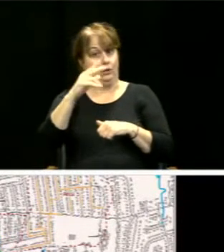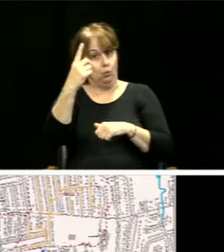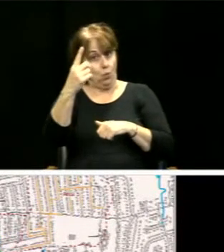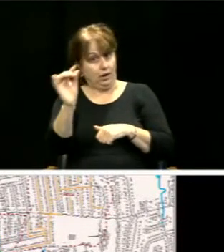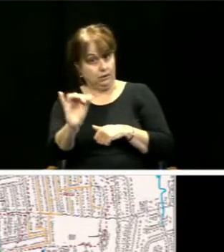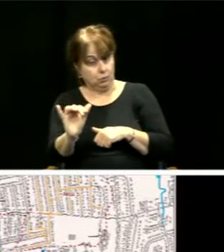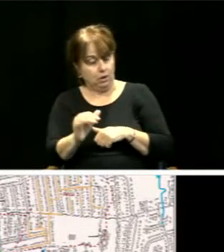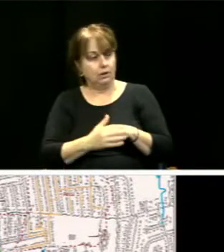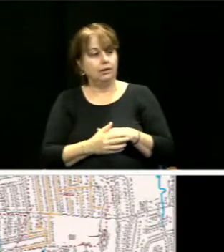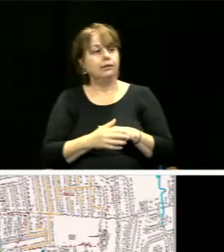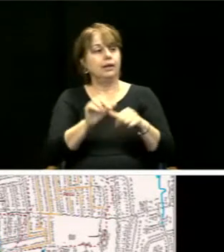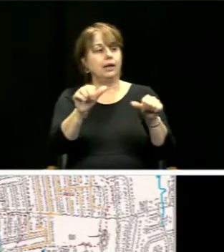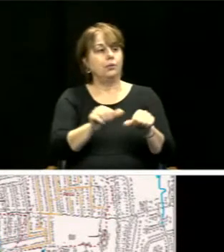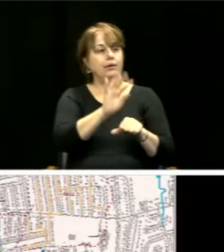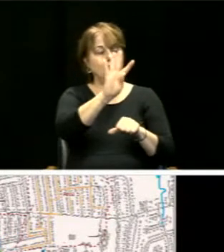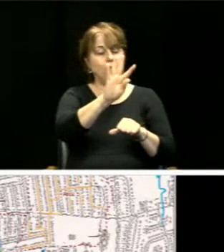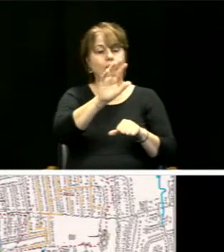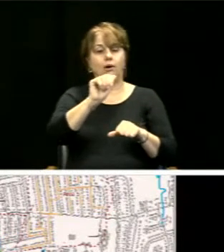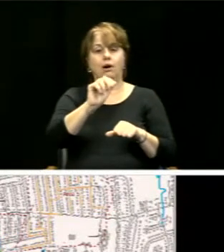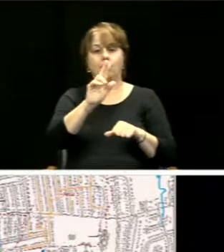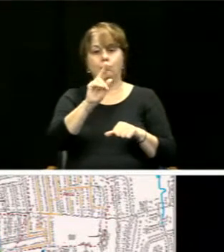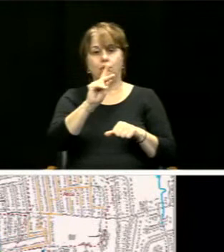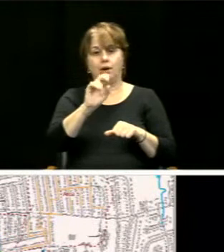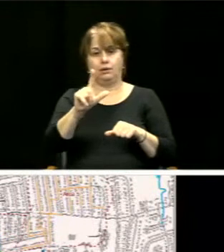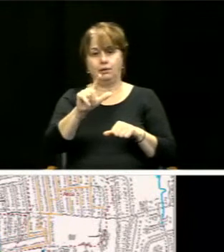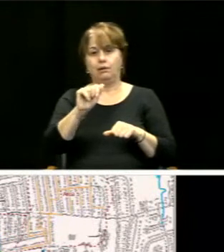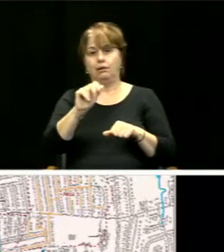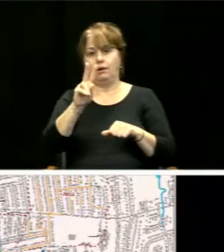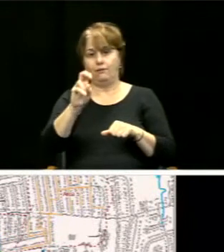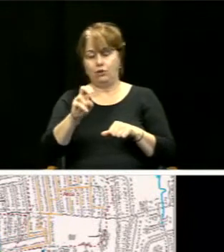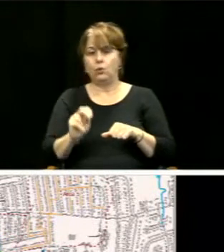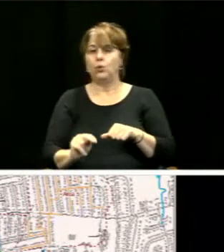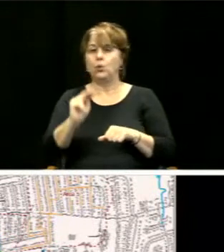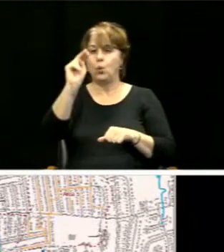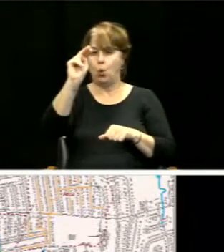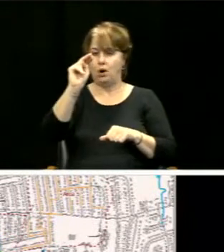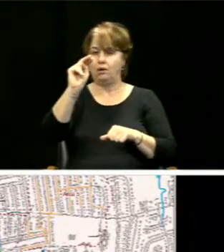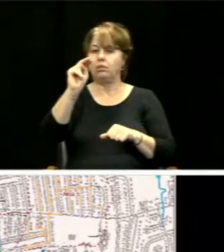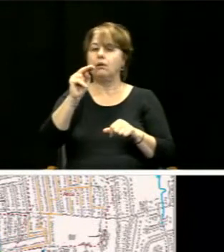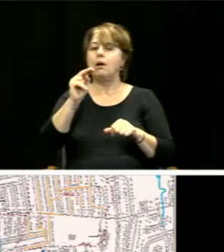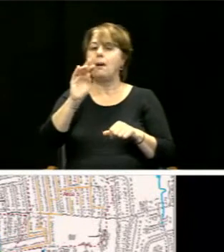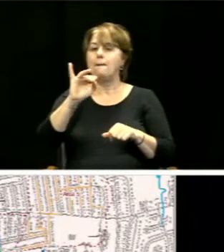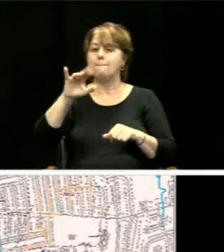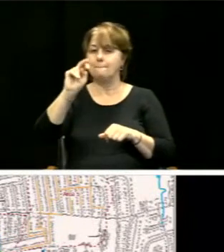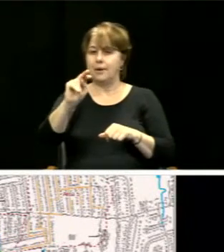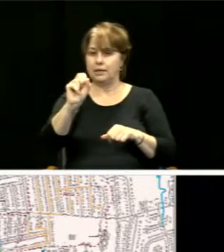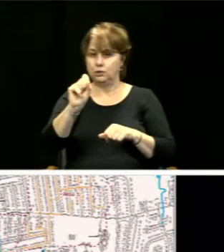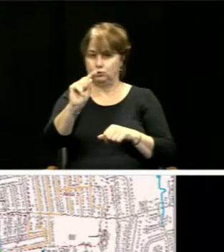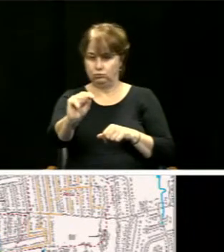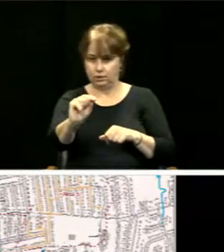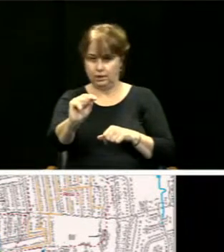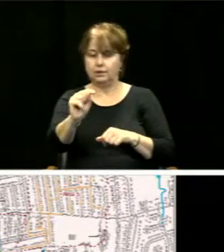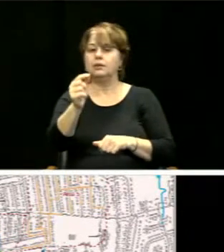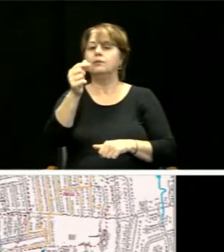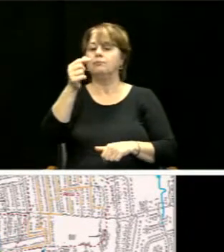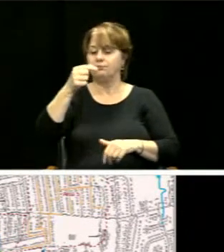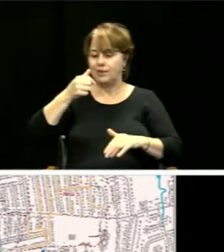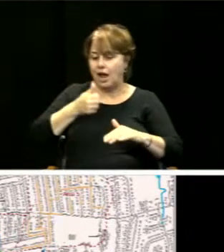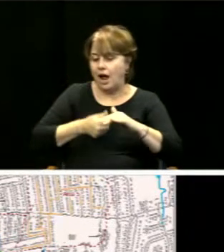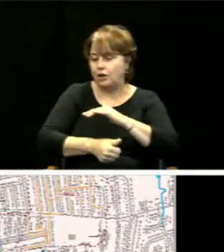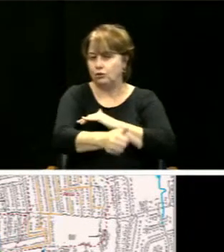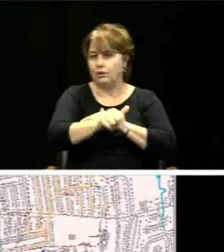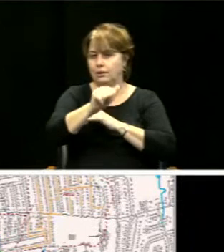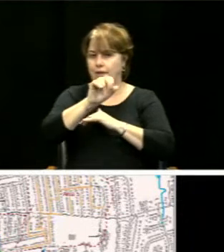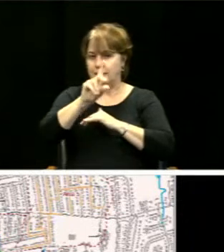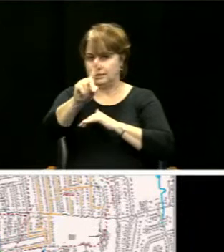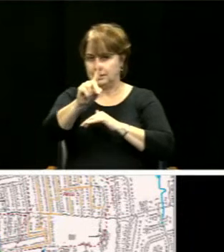And then area 4 is the Arundel Avenue. So that's the one on North Main Street that goes under the School for the Deaf and then goes up